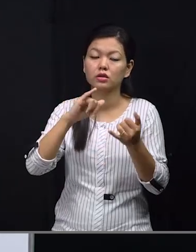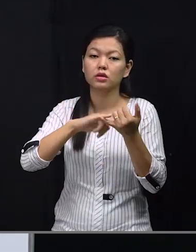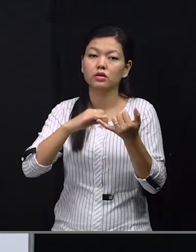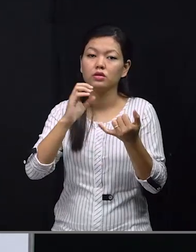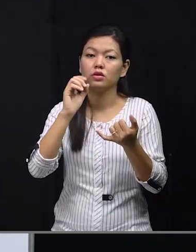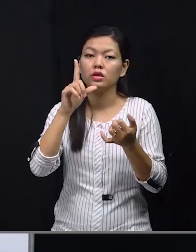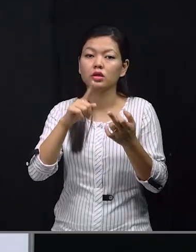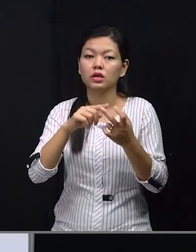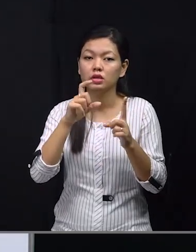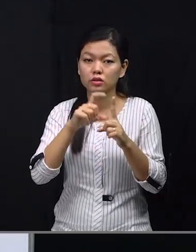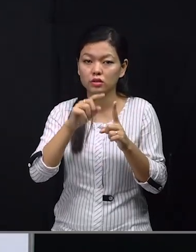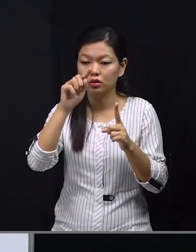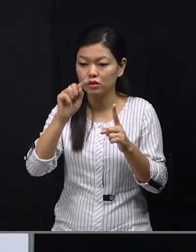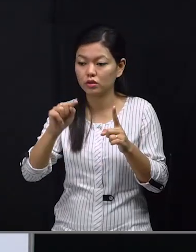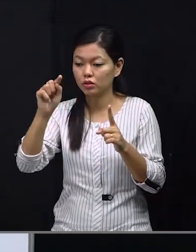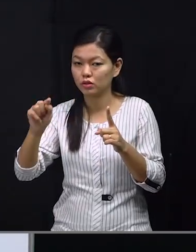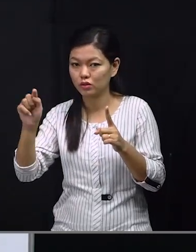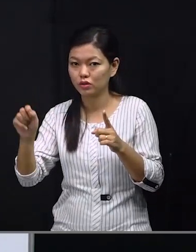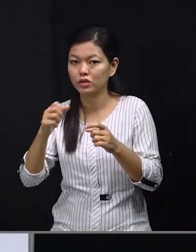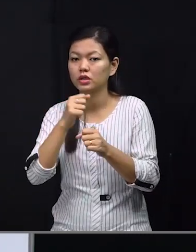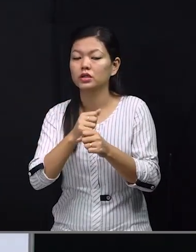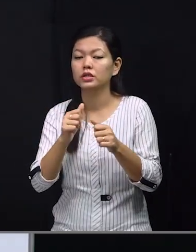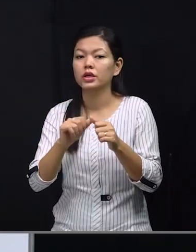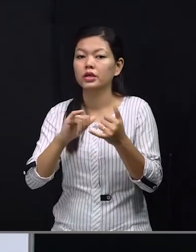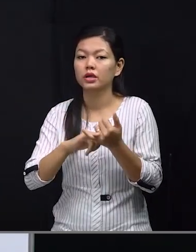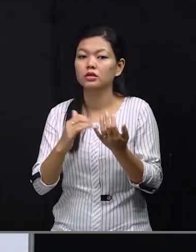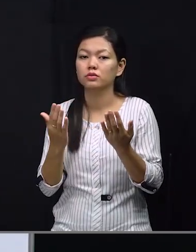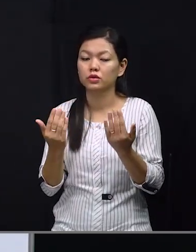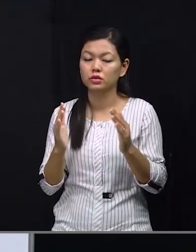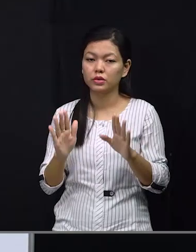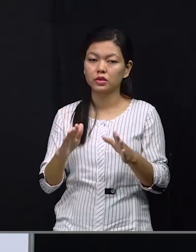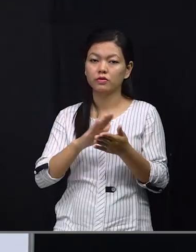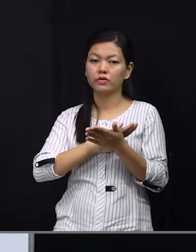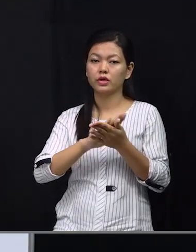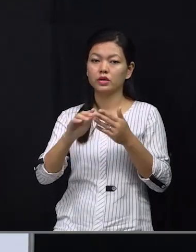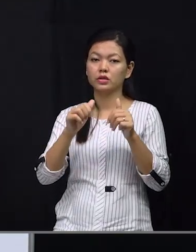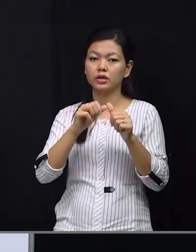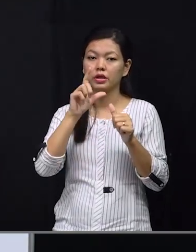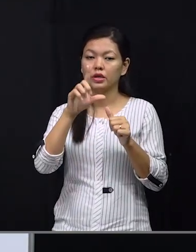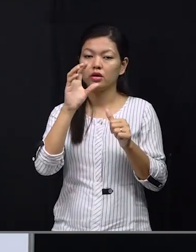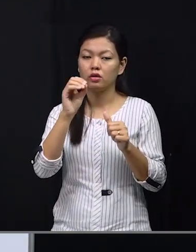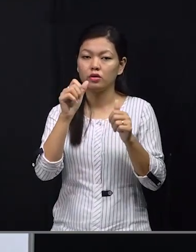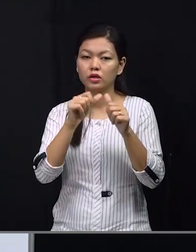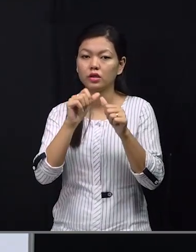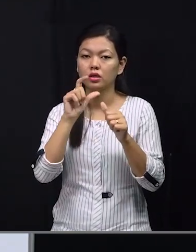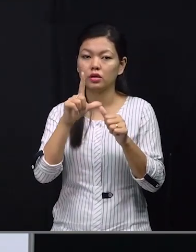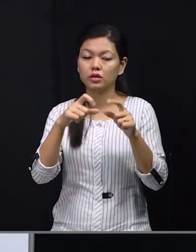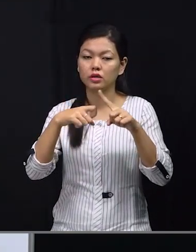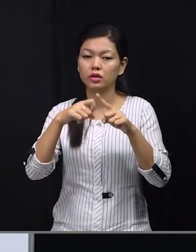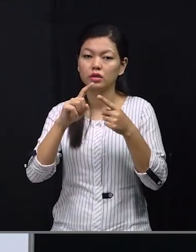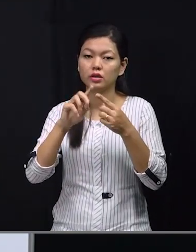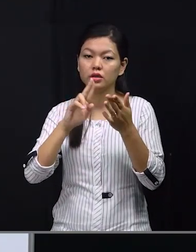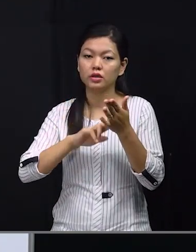Many of these haloalkanes are colorless in the pure state, but